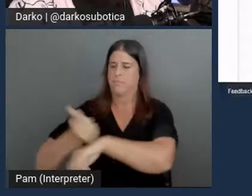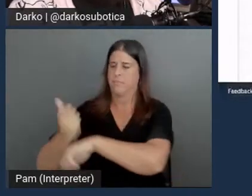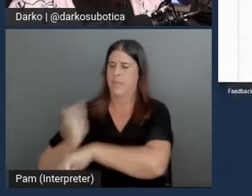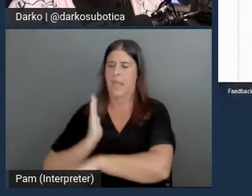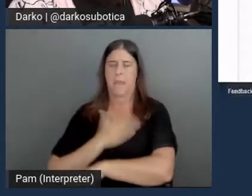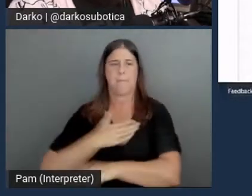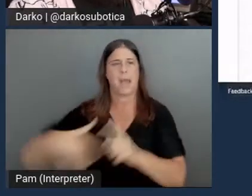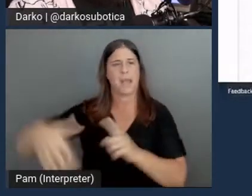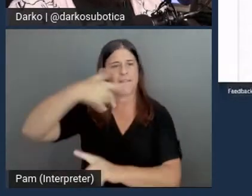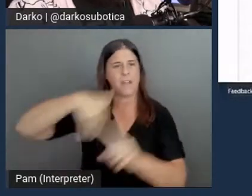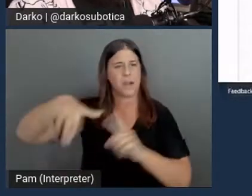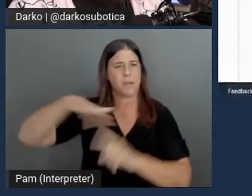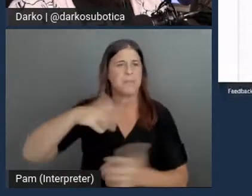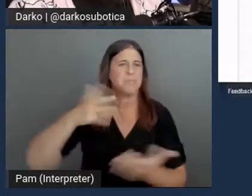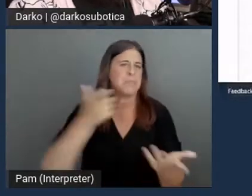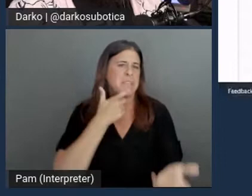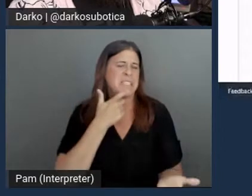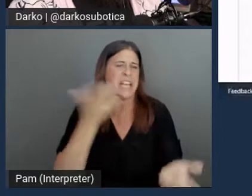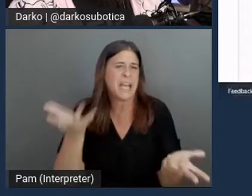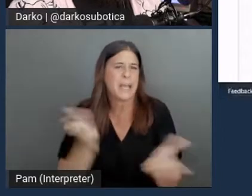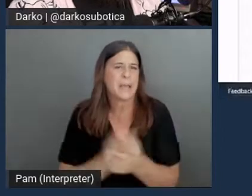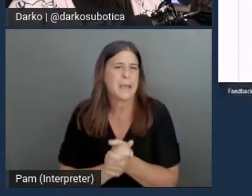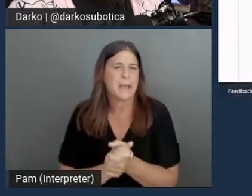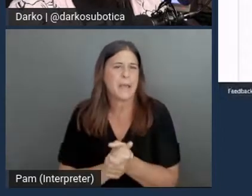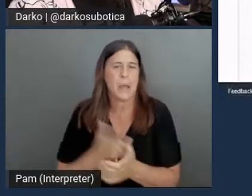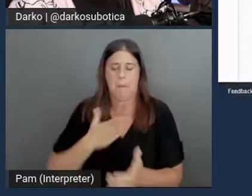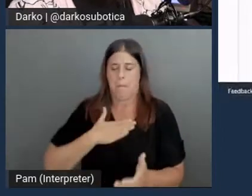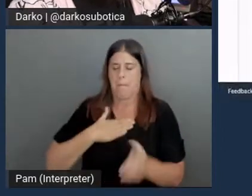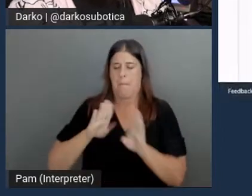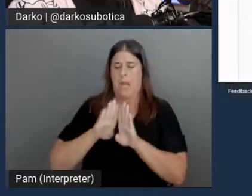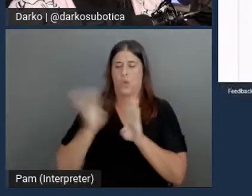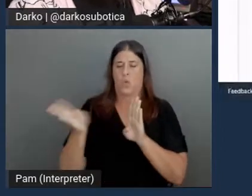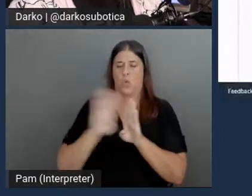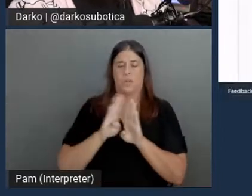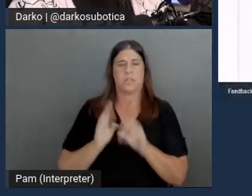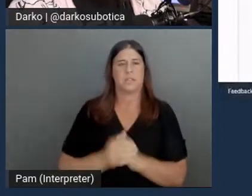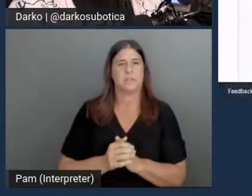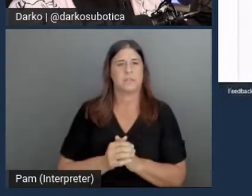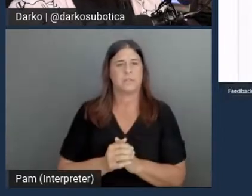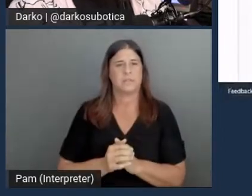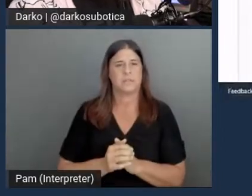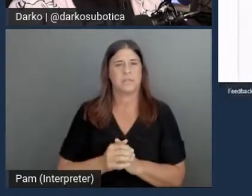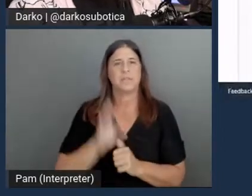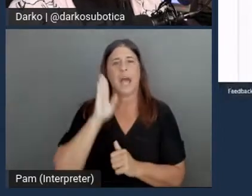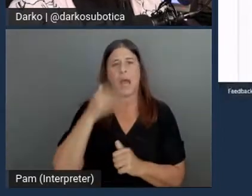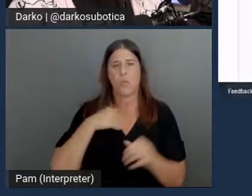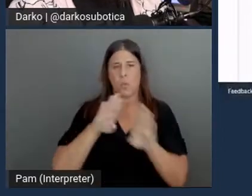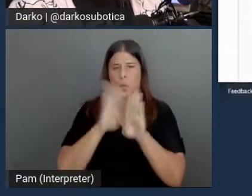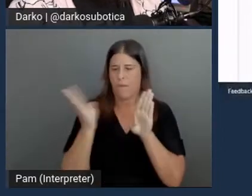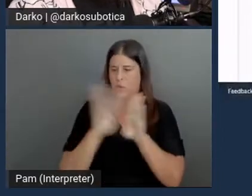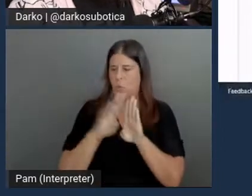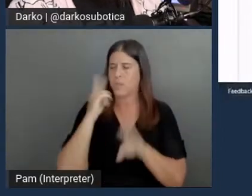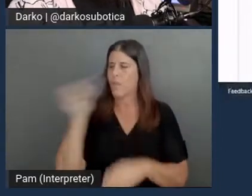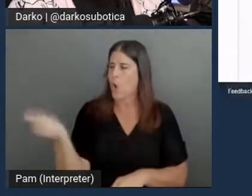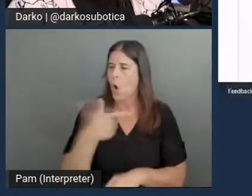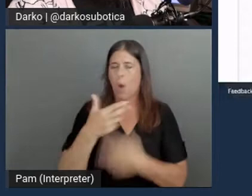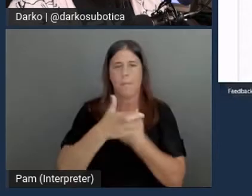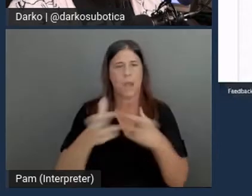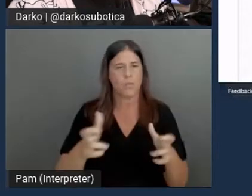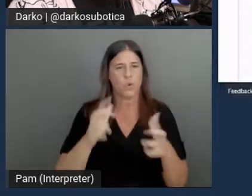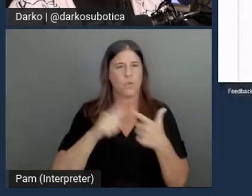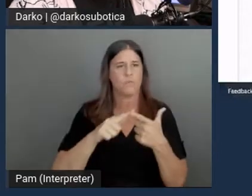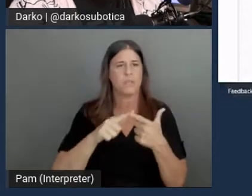just go ahead and say my doors. I'm going to have doors in all rooms. I'm going to have them